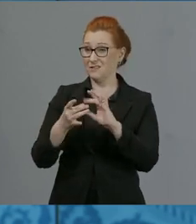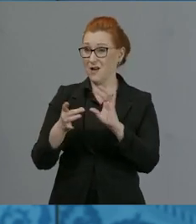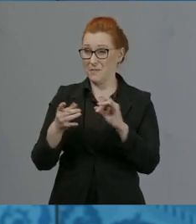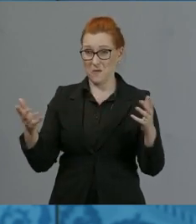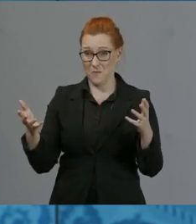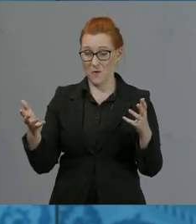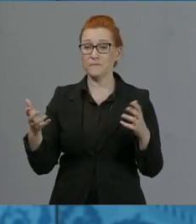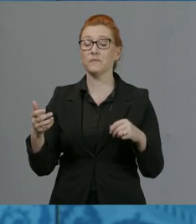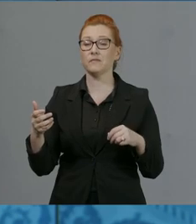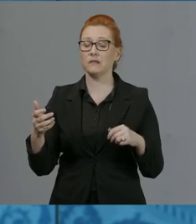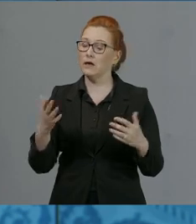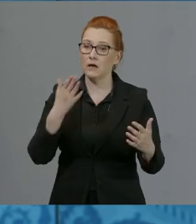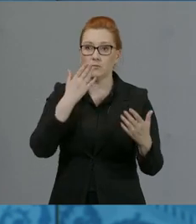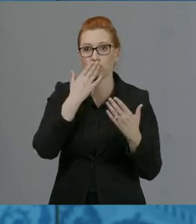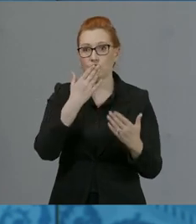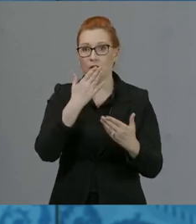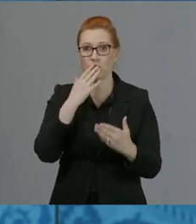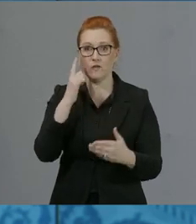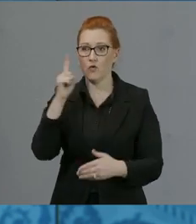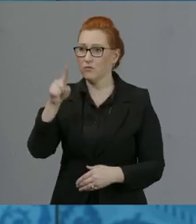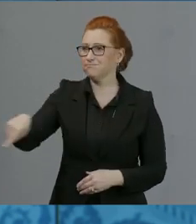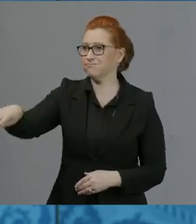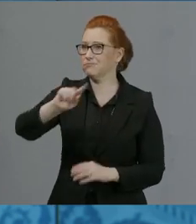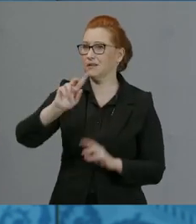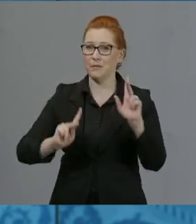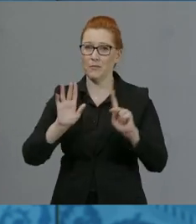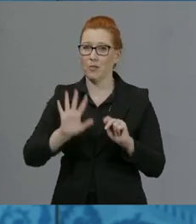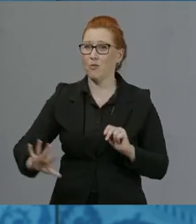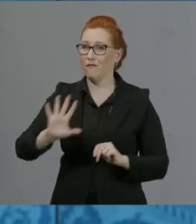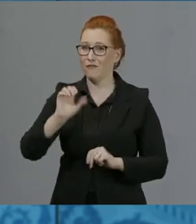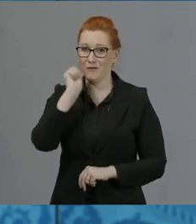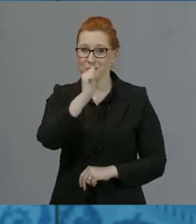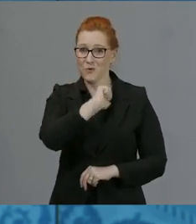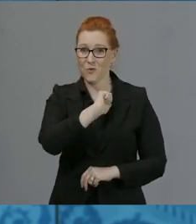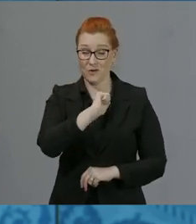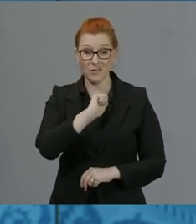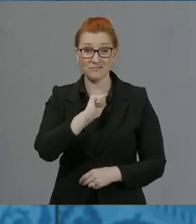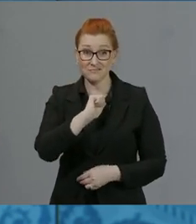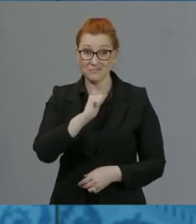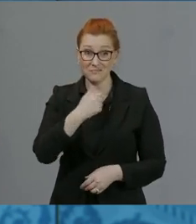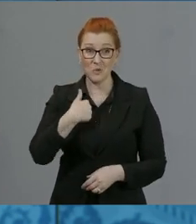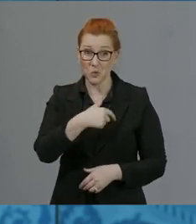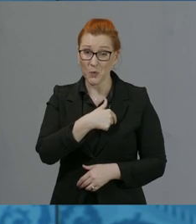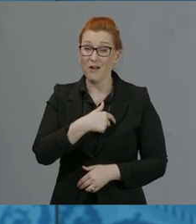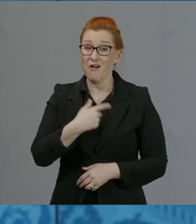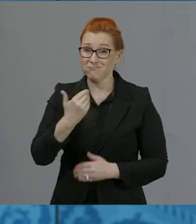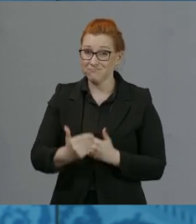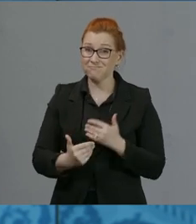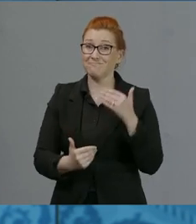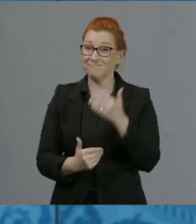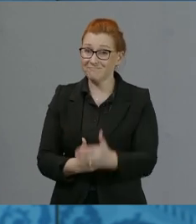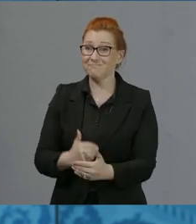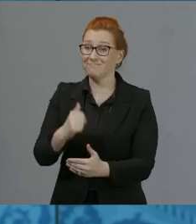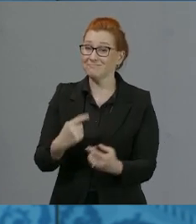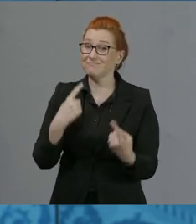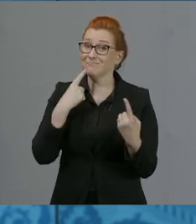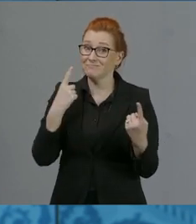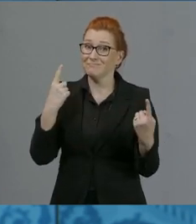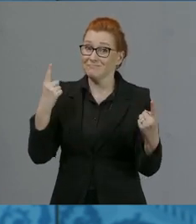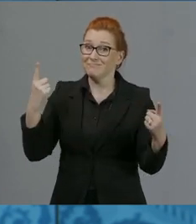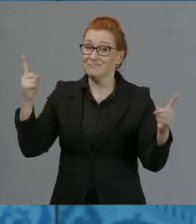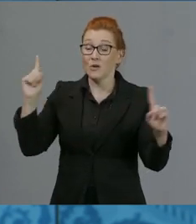saying how grateful I am to the people of Arizona. We're headed in the right direction, and it's because of your